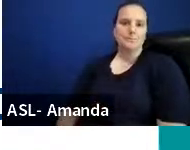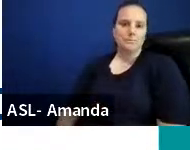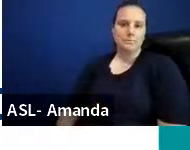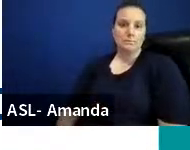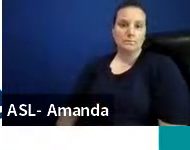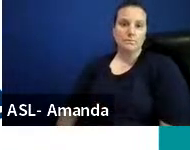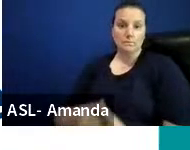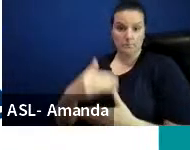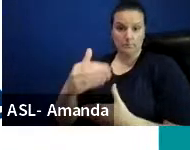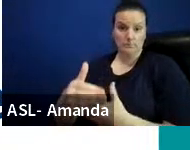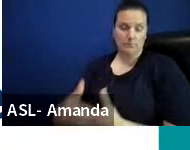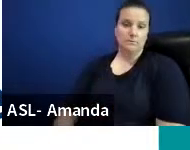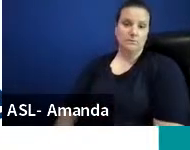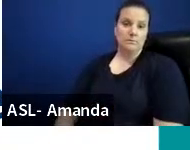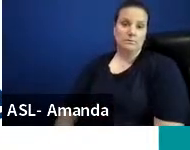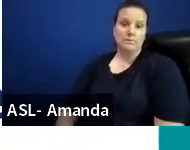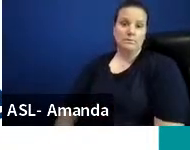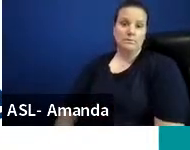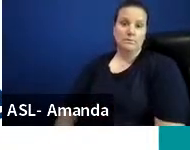Next slide, please.